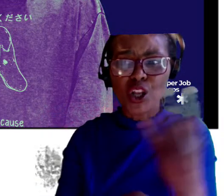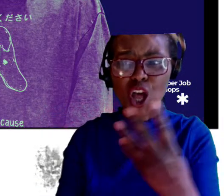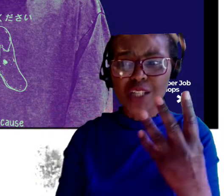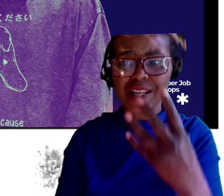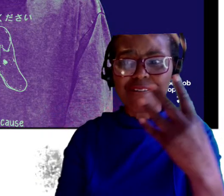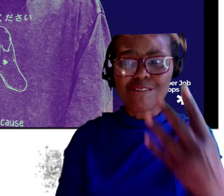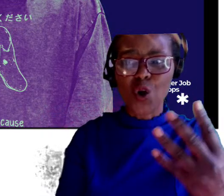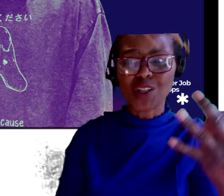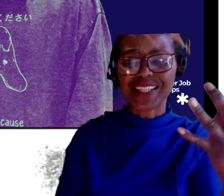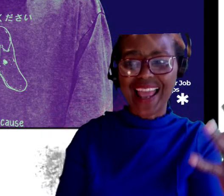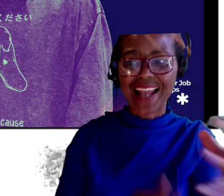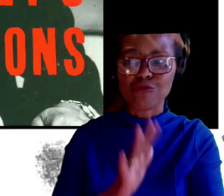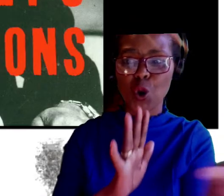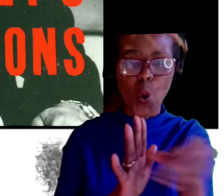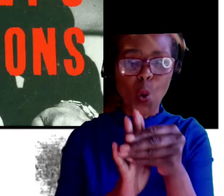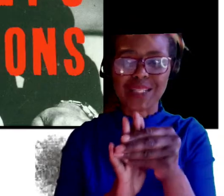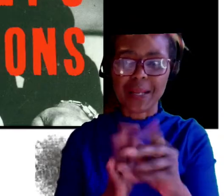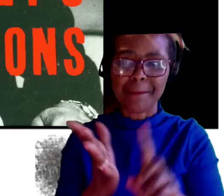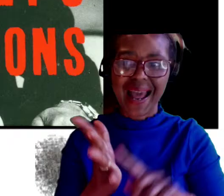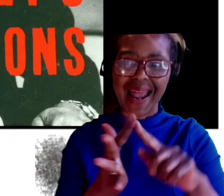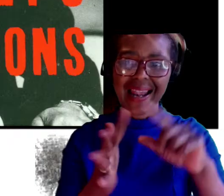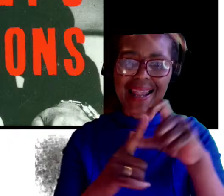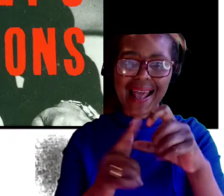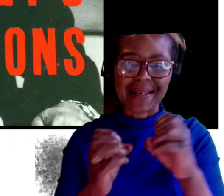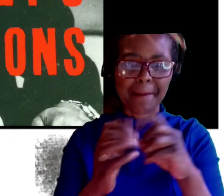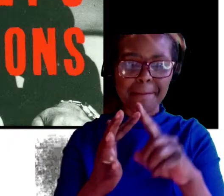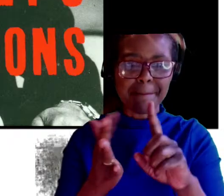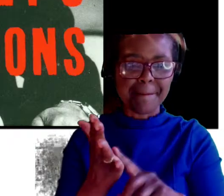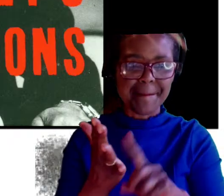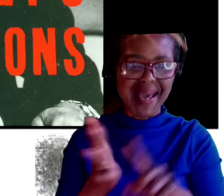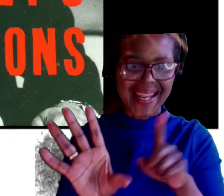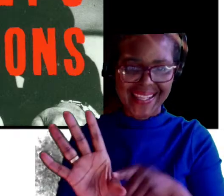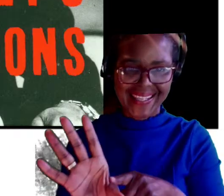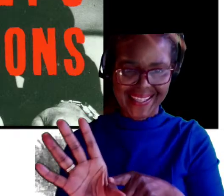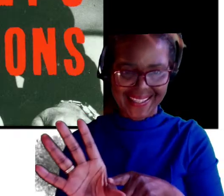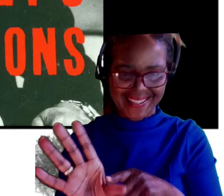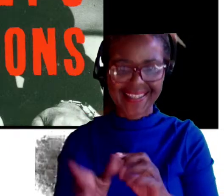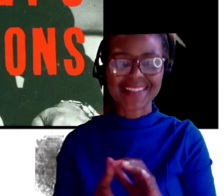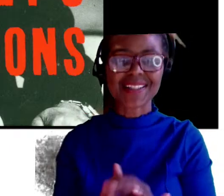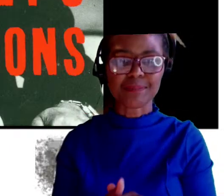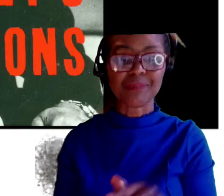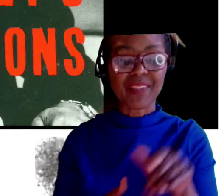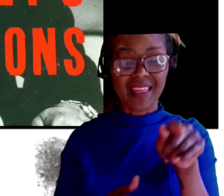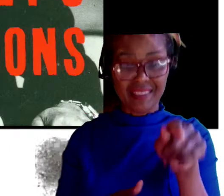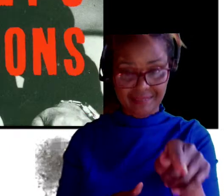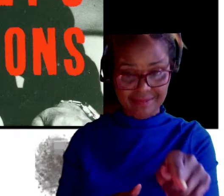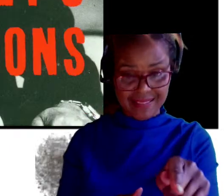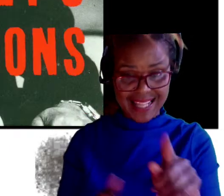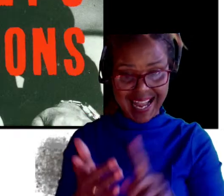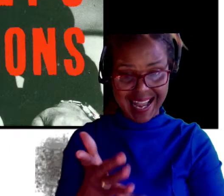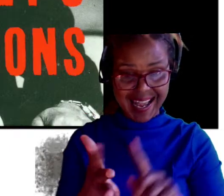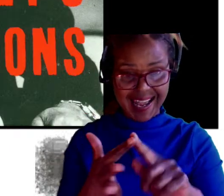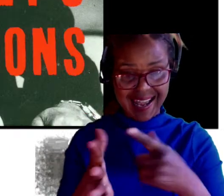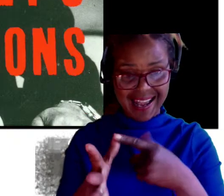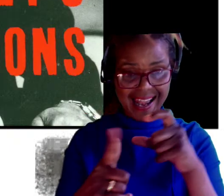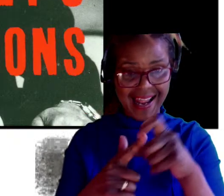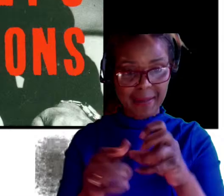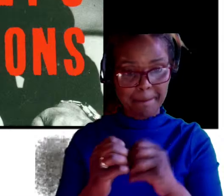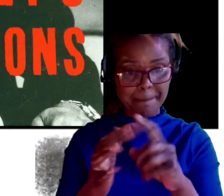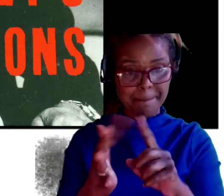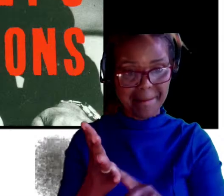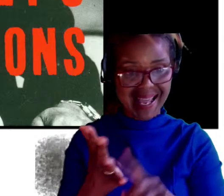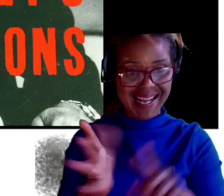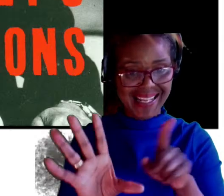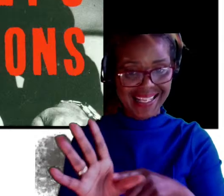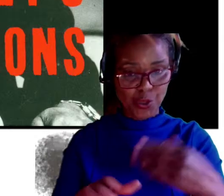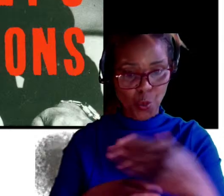Leadbelly. These sessions were an attempt to capture Leadbelly's work in better quality on a brand new